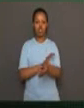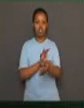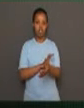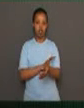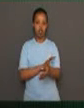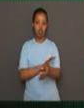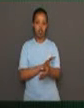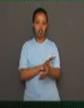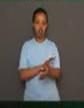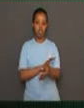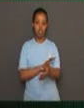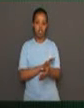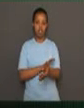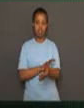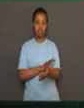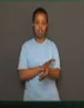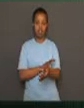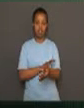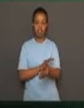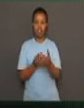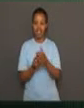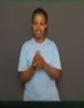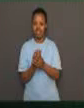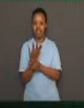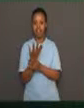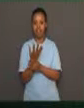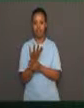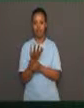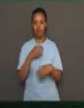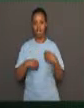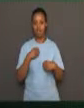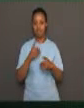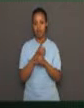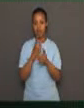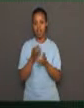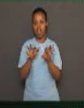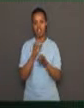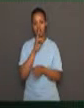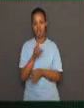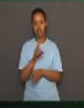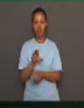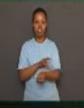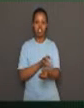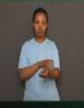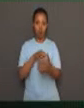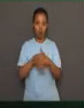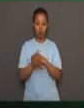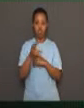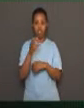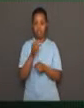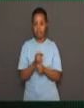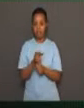needed to form a mature organism. The cells contain